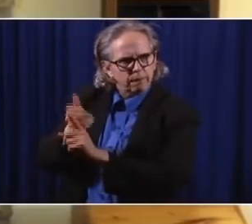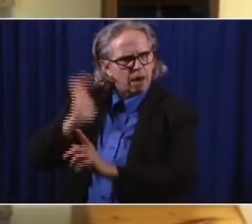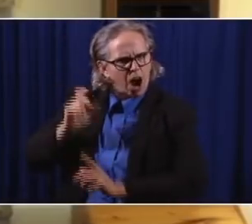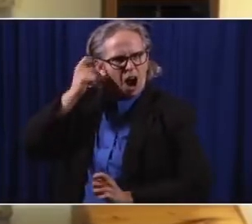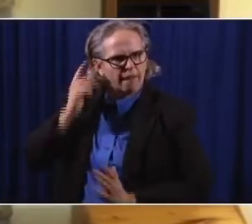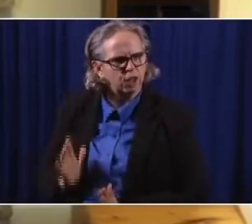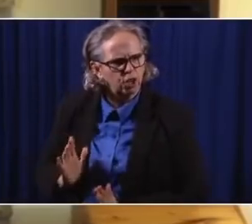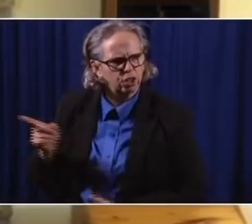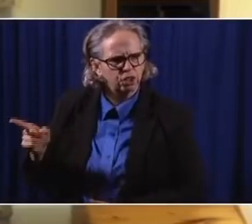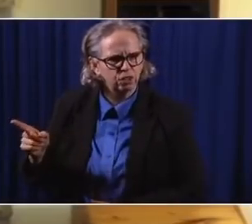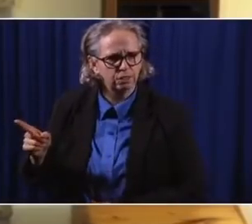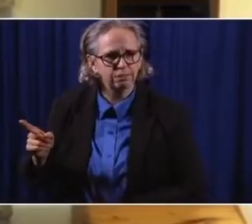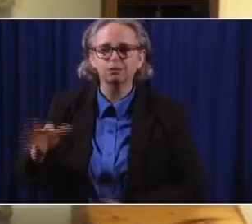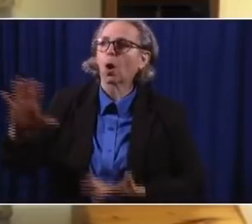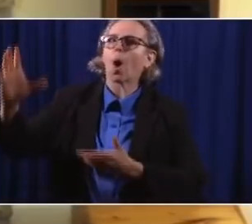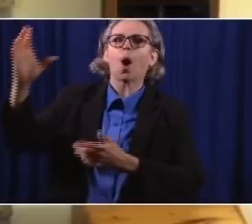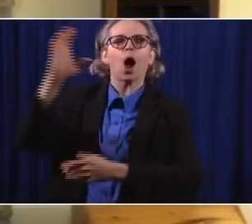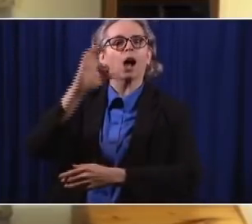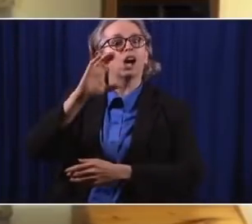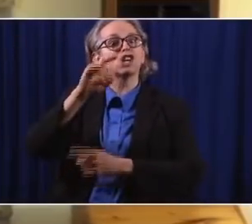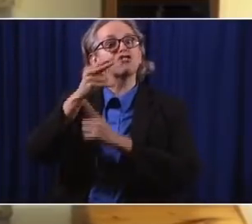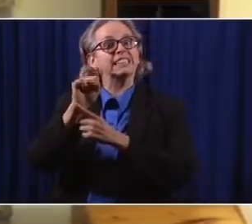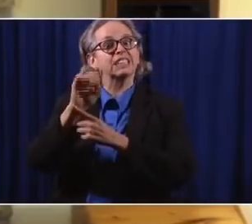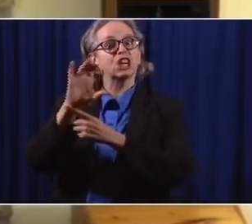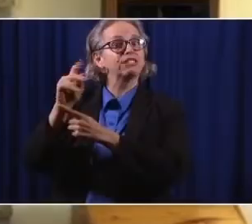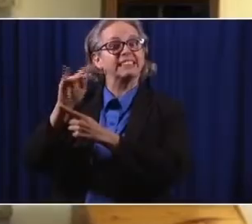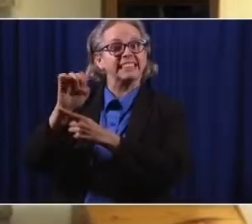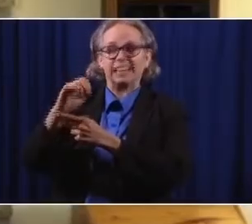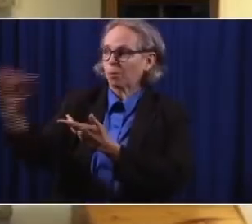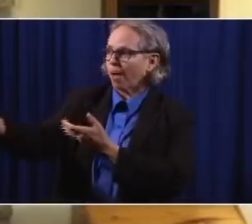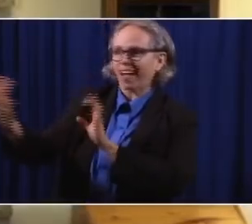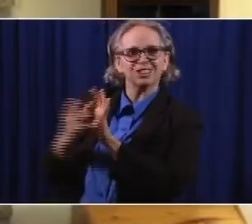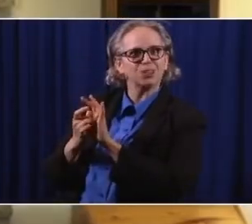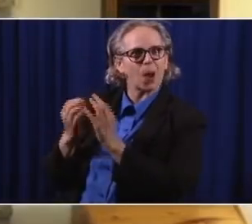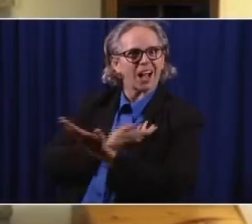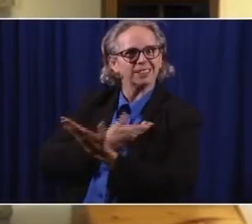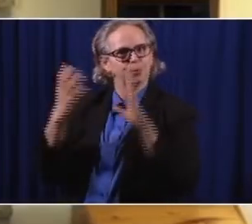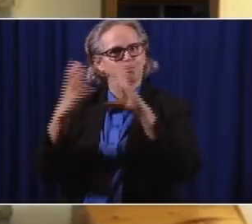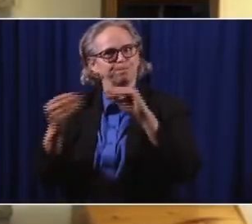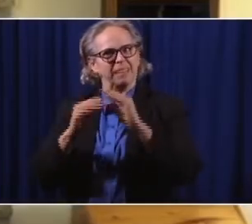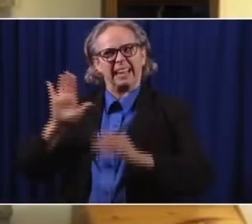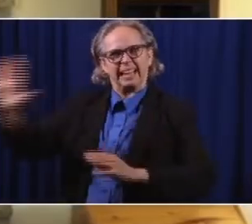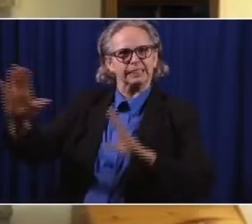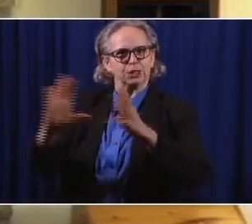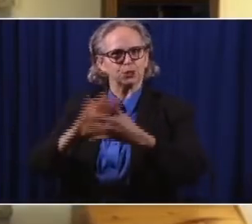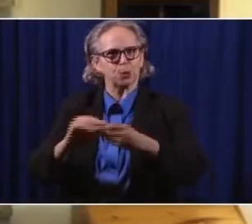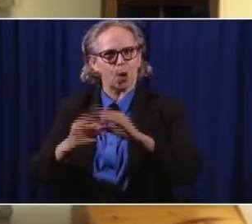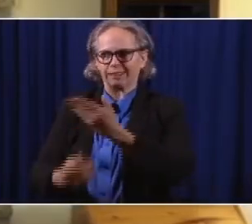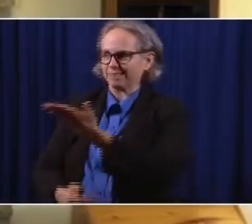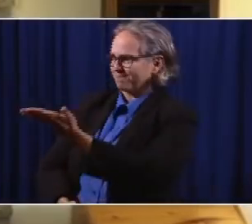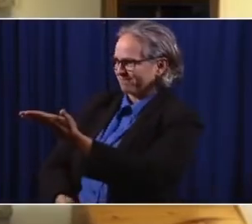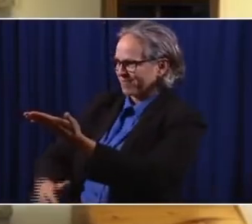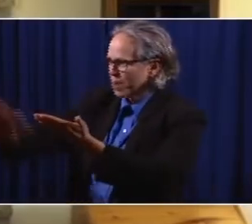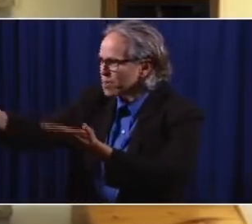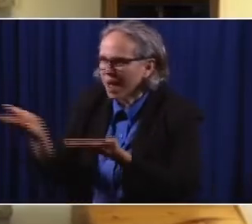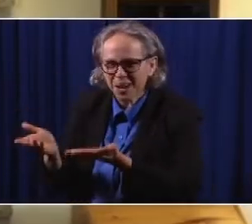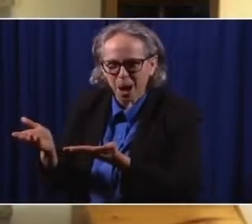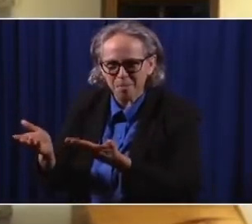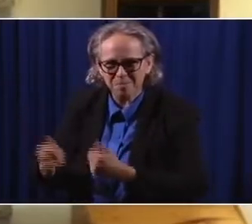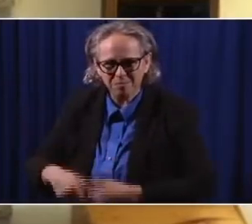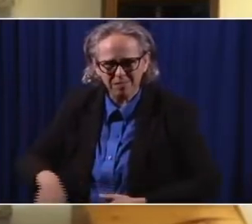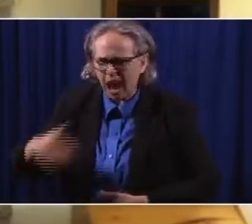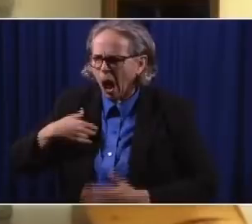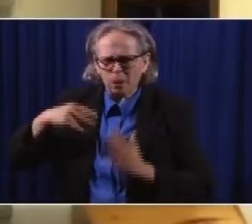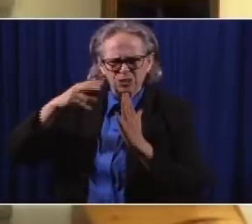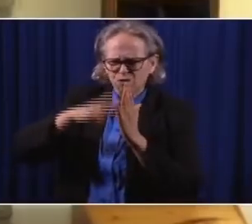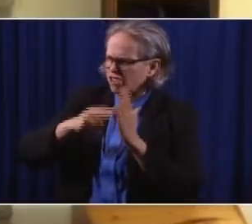very much for joining us. I underlined one part of your op-ed. I just thought it was